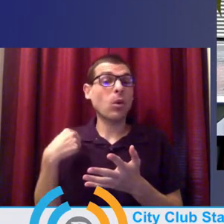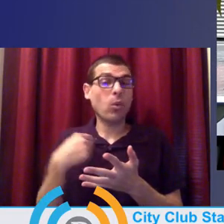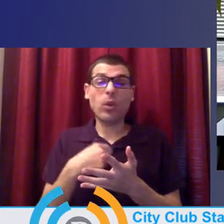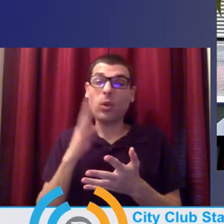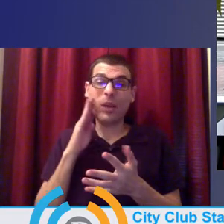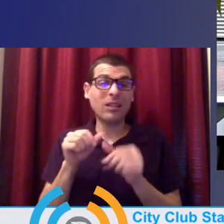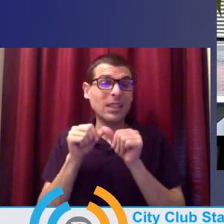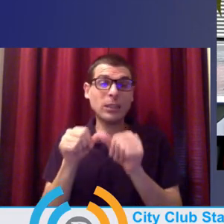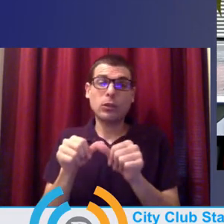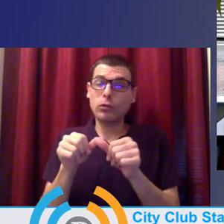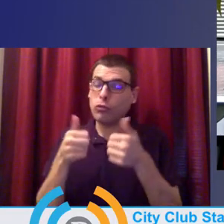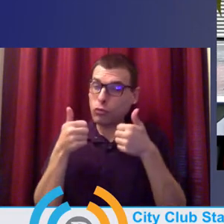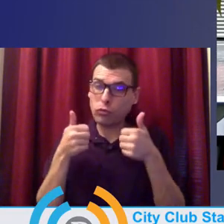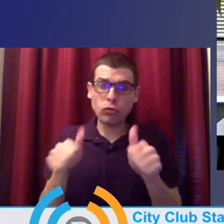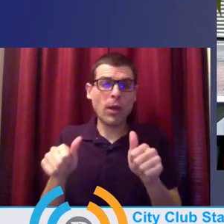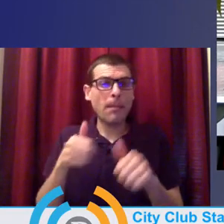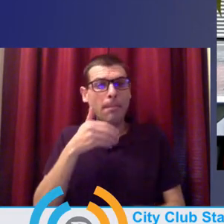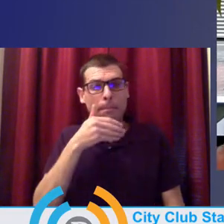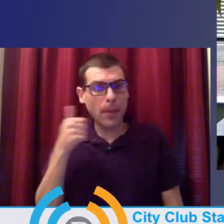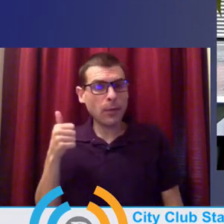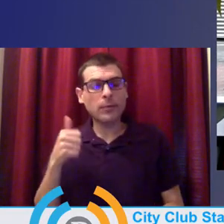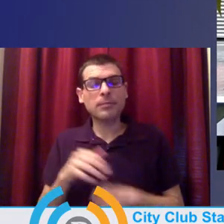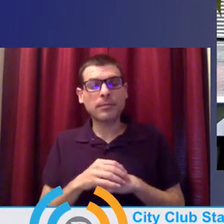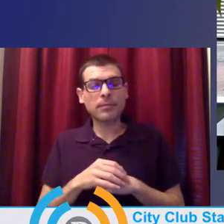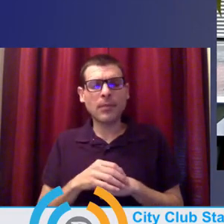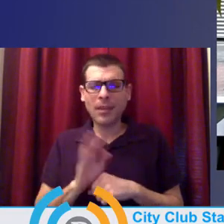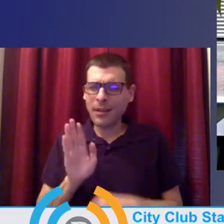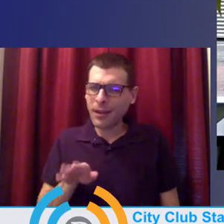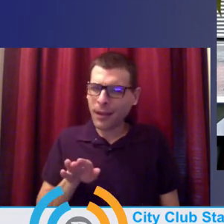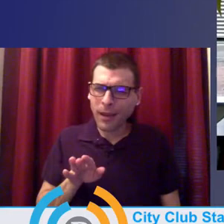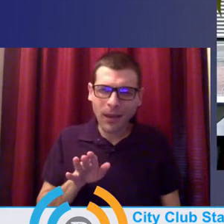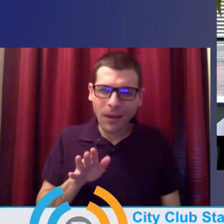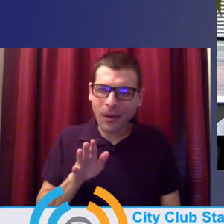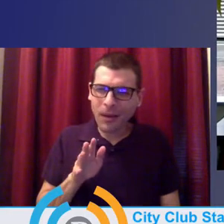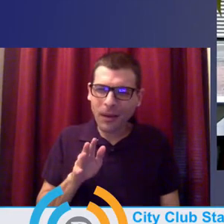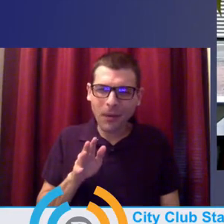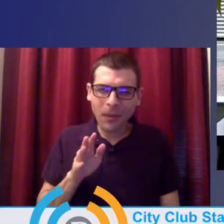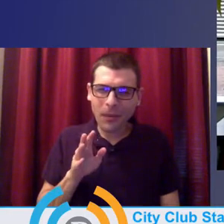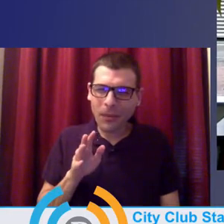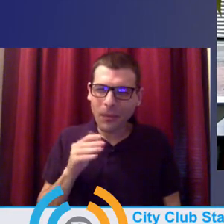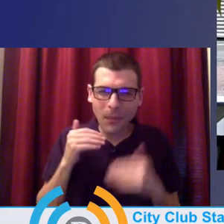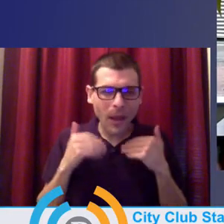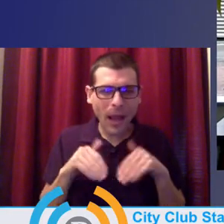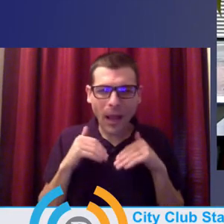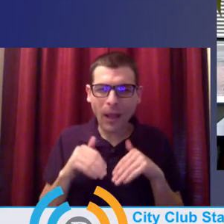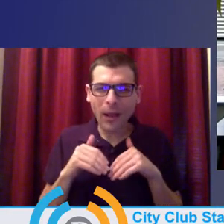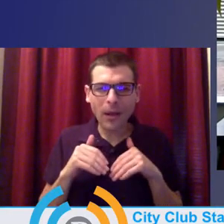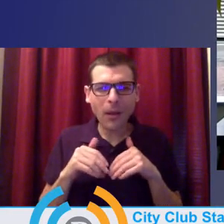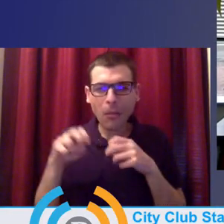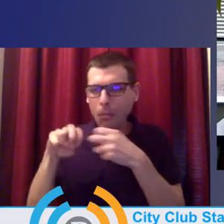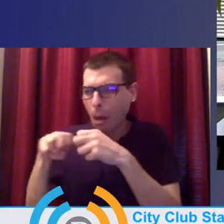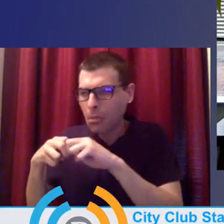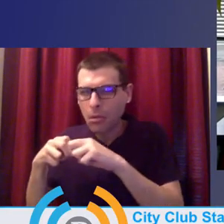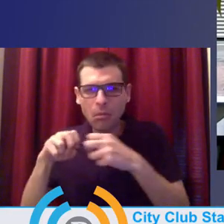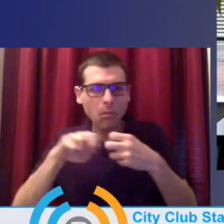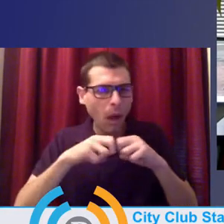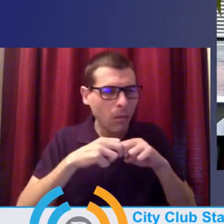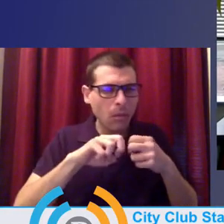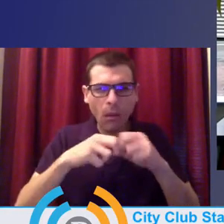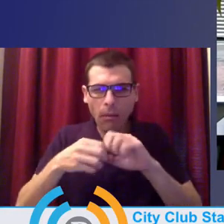Yeah, it's remarkable. Those things all they tie together into a set of common root causes and sort of taking an approach